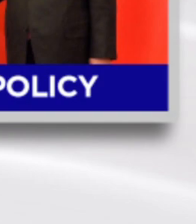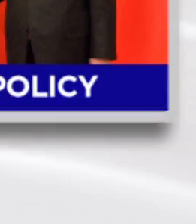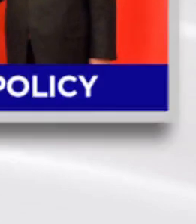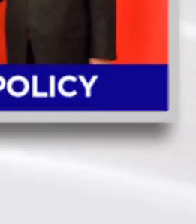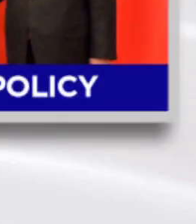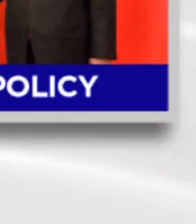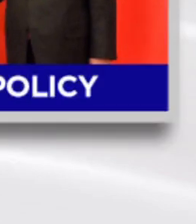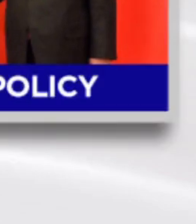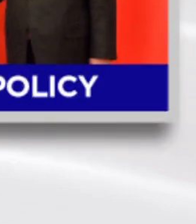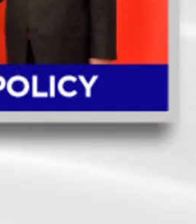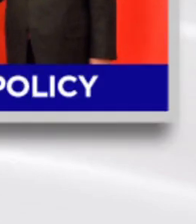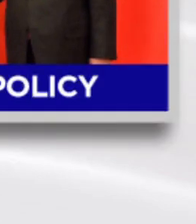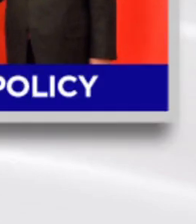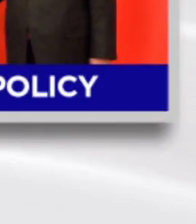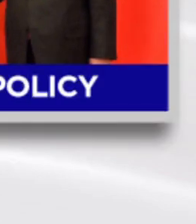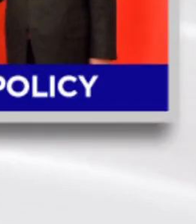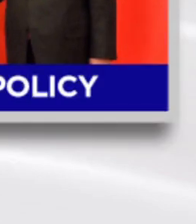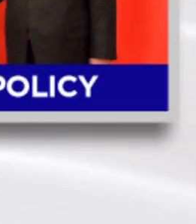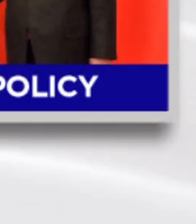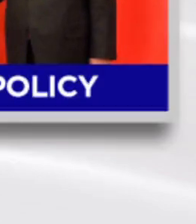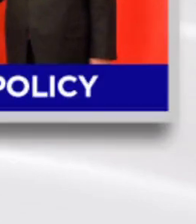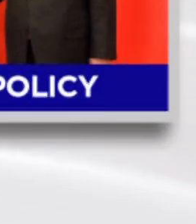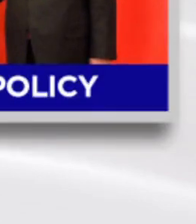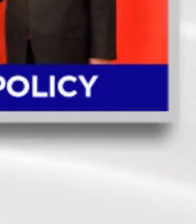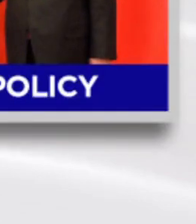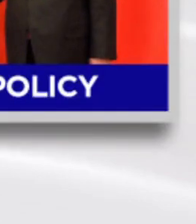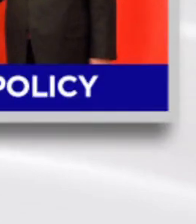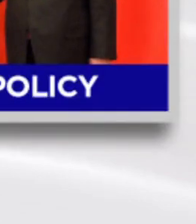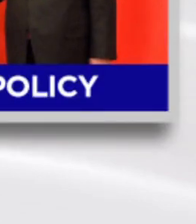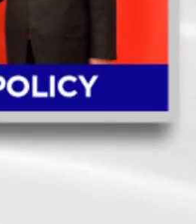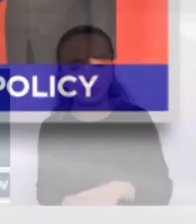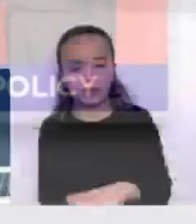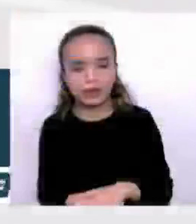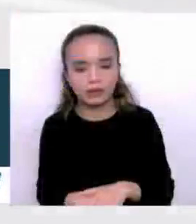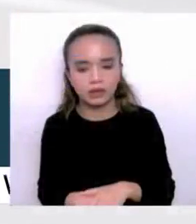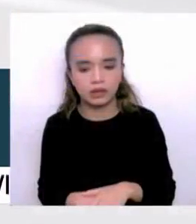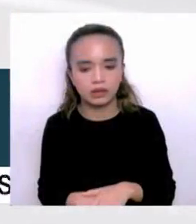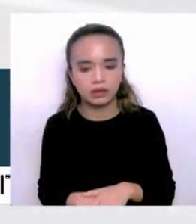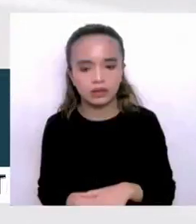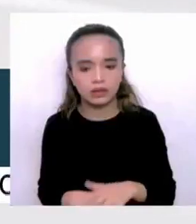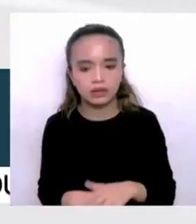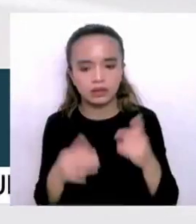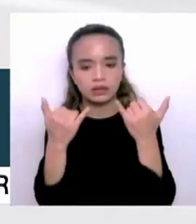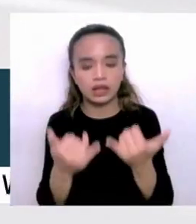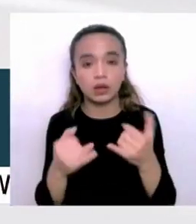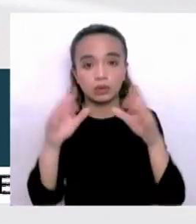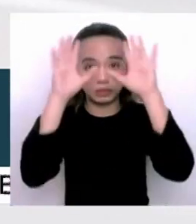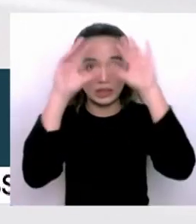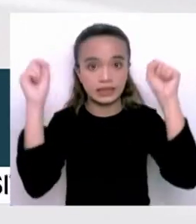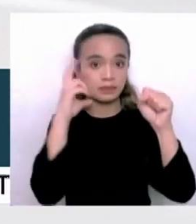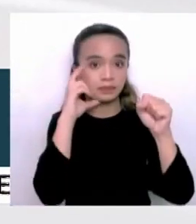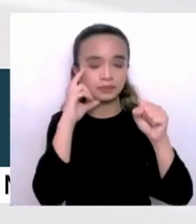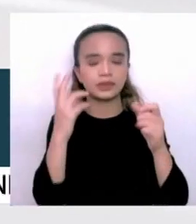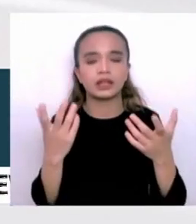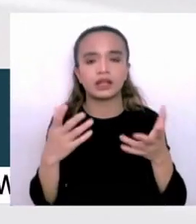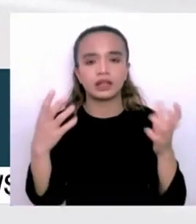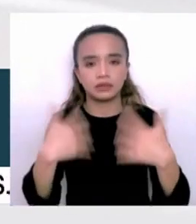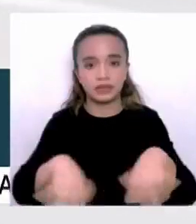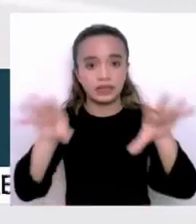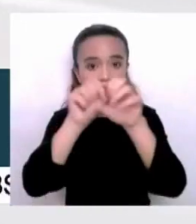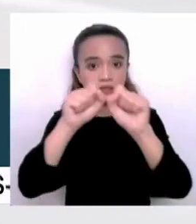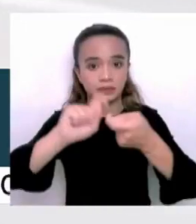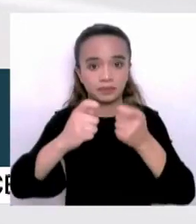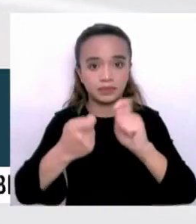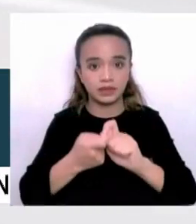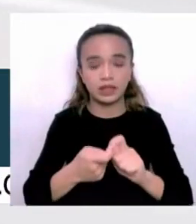first? Well, pandemic. All right. Dr. Montemayor, by the time Duterte leaves office, Philippine debt will be at over